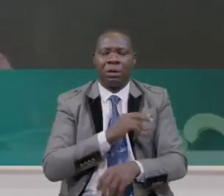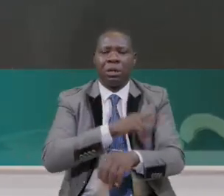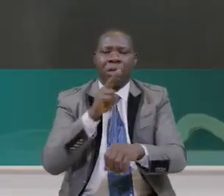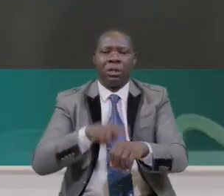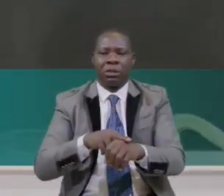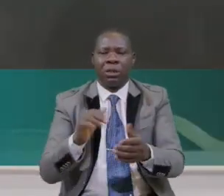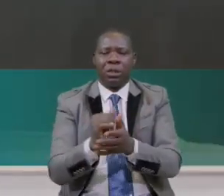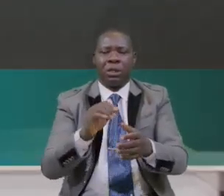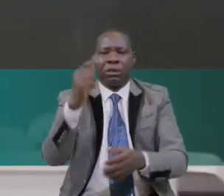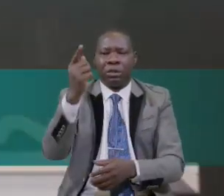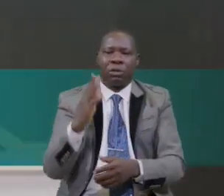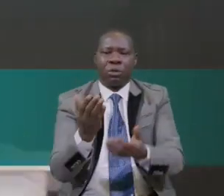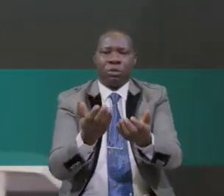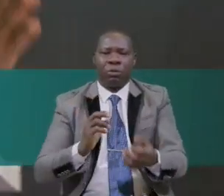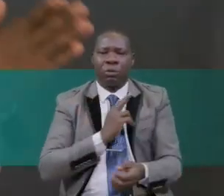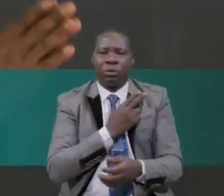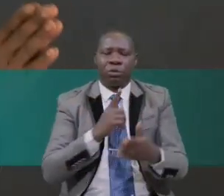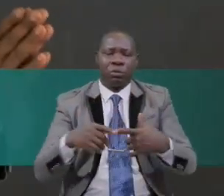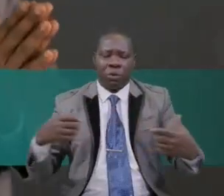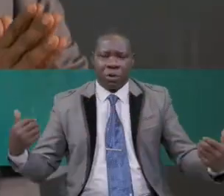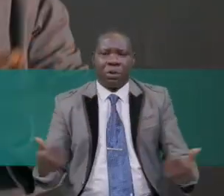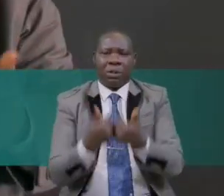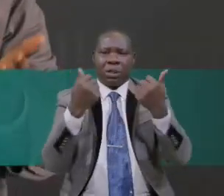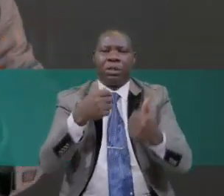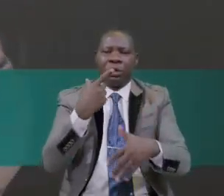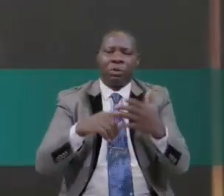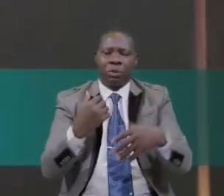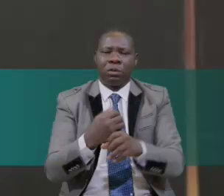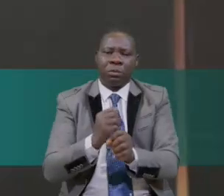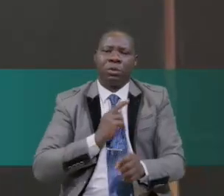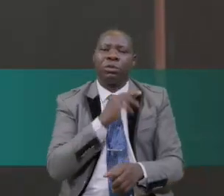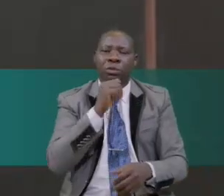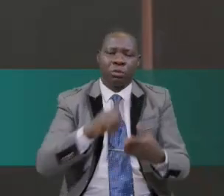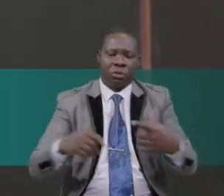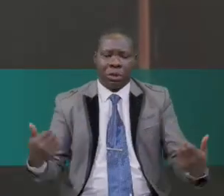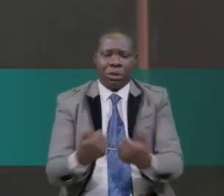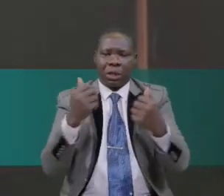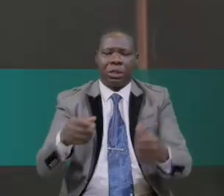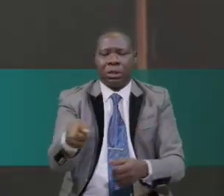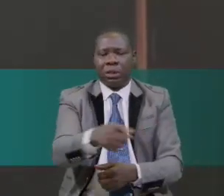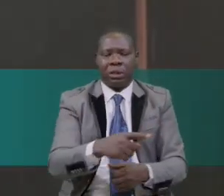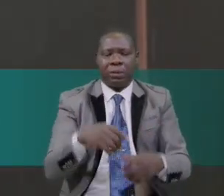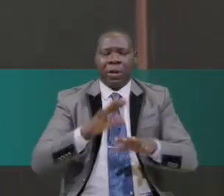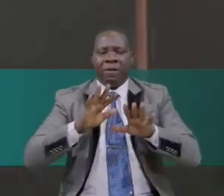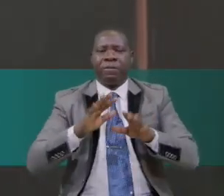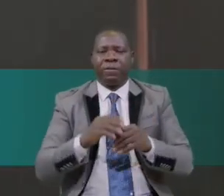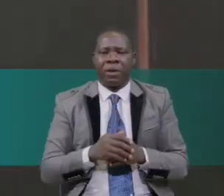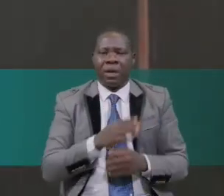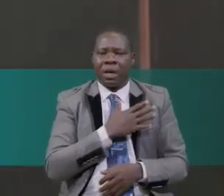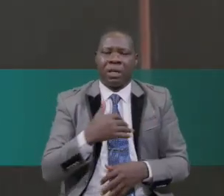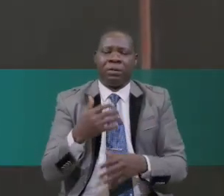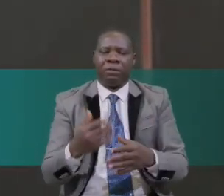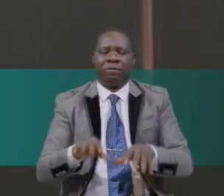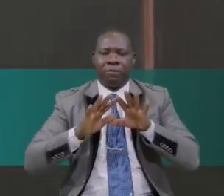us to confront? What makes us not to confront them? Fear. And fear will